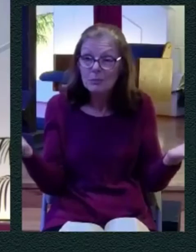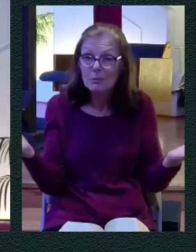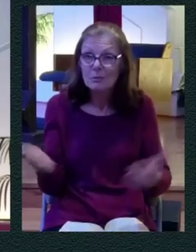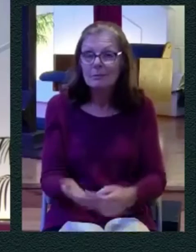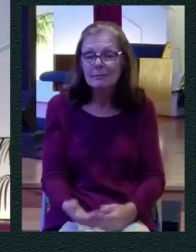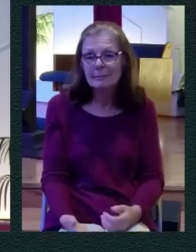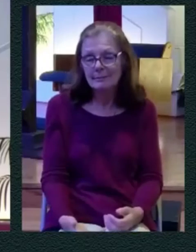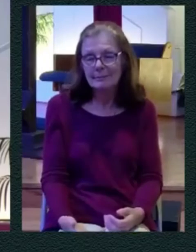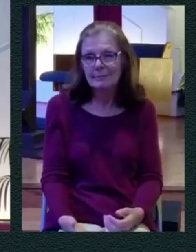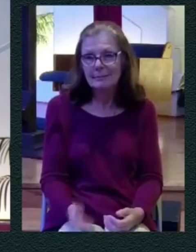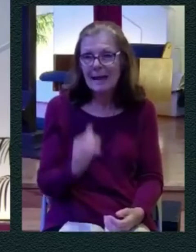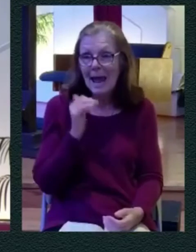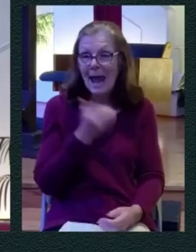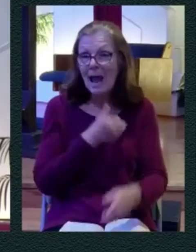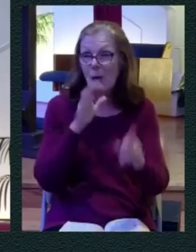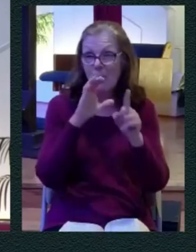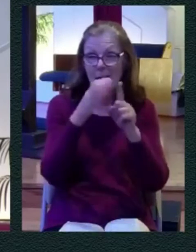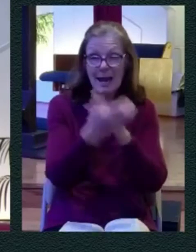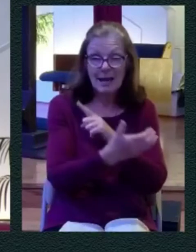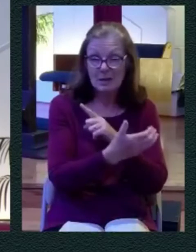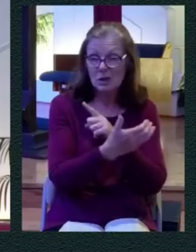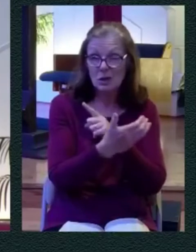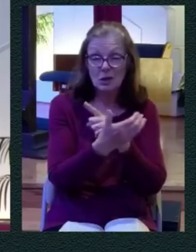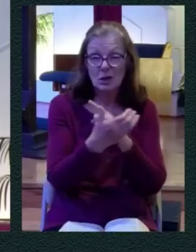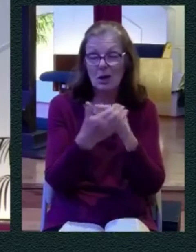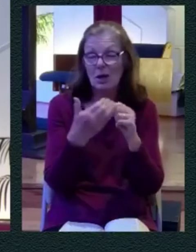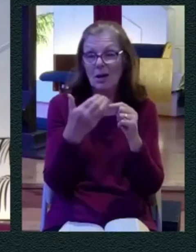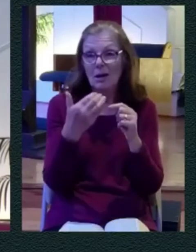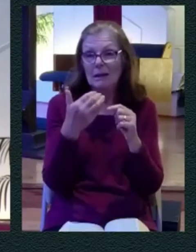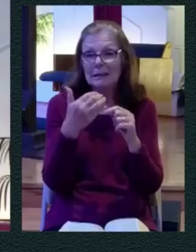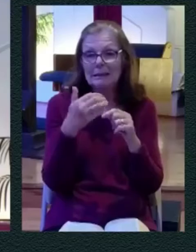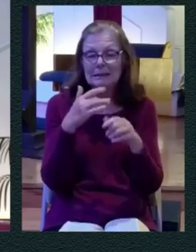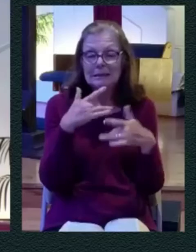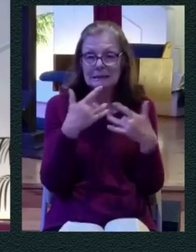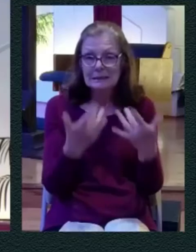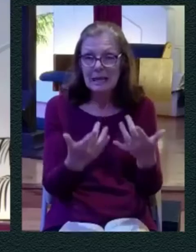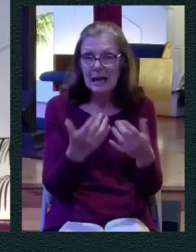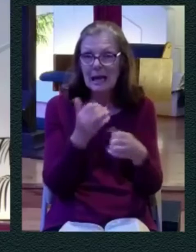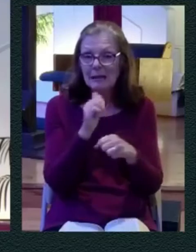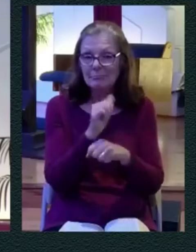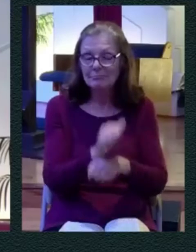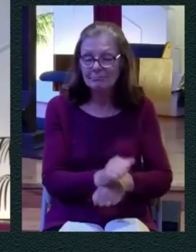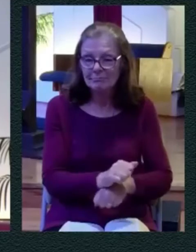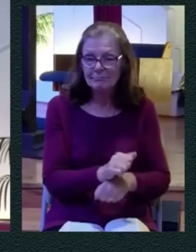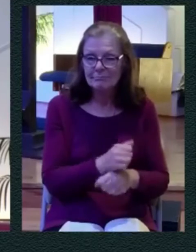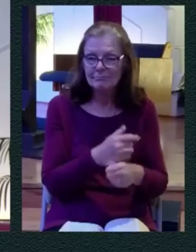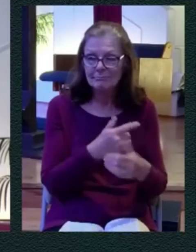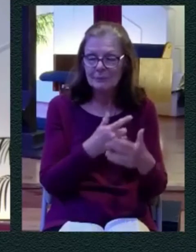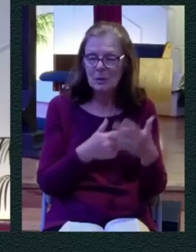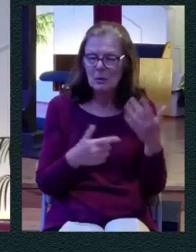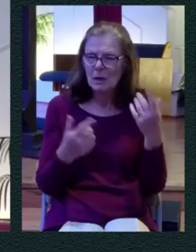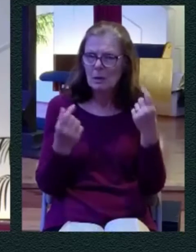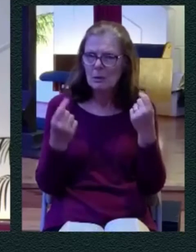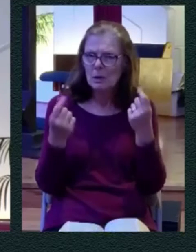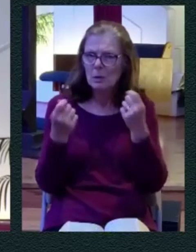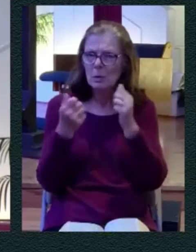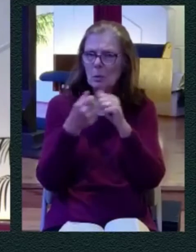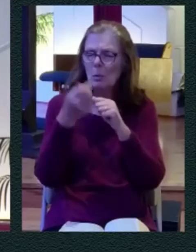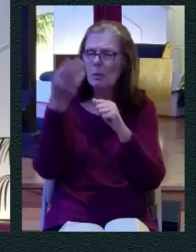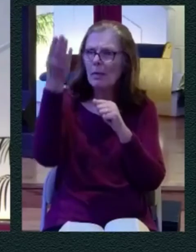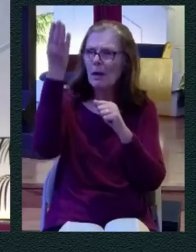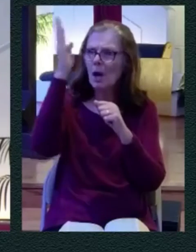Our culture swings so wide of this. What do we do with the God who